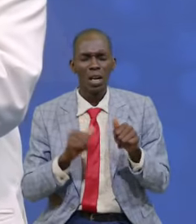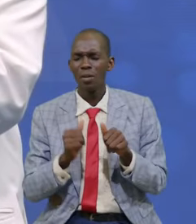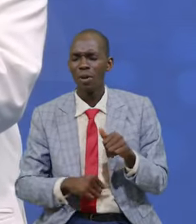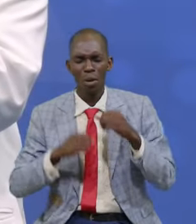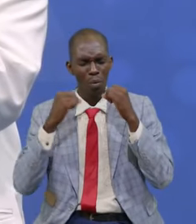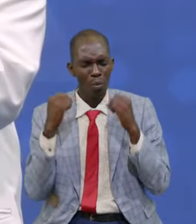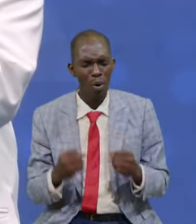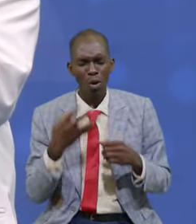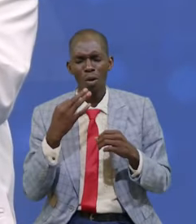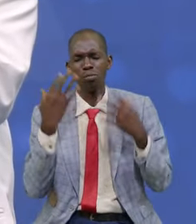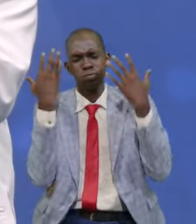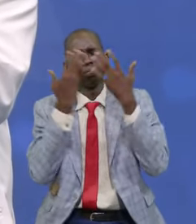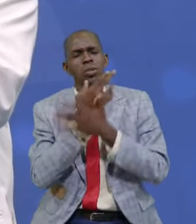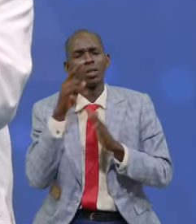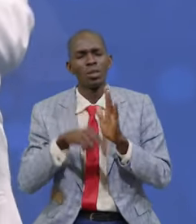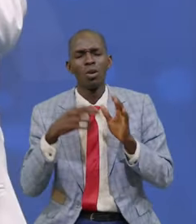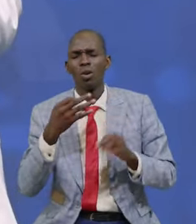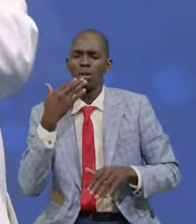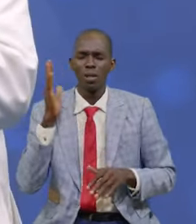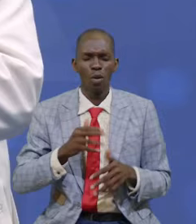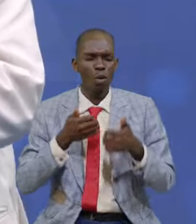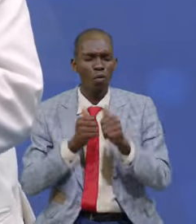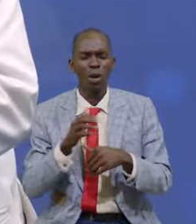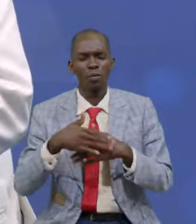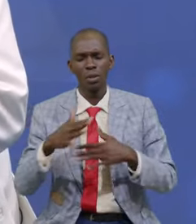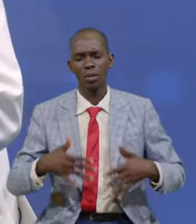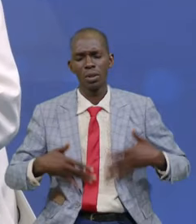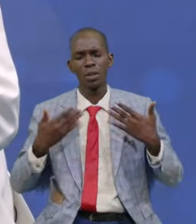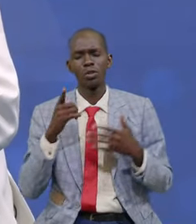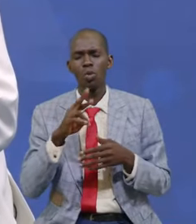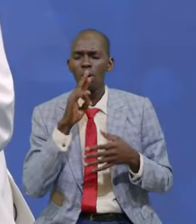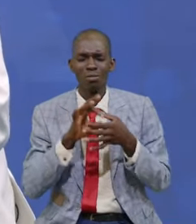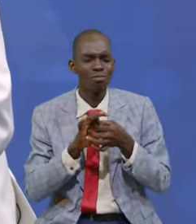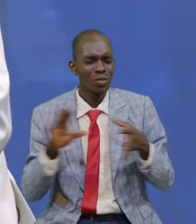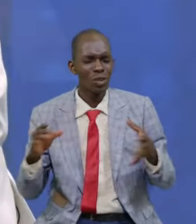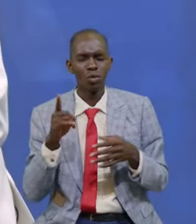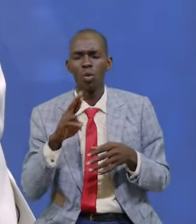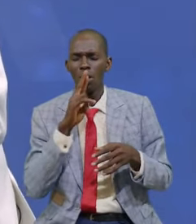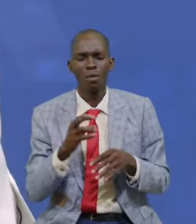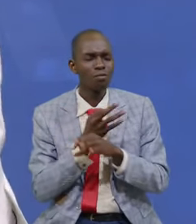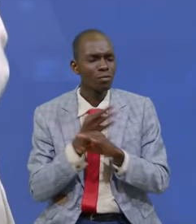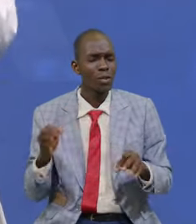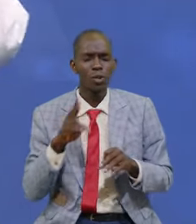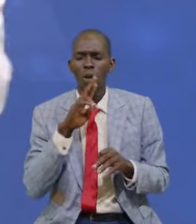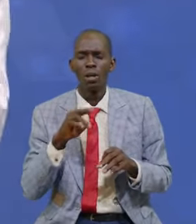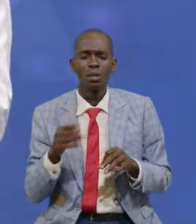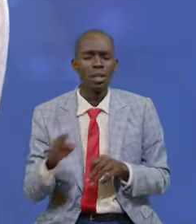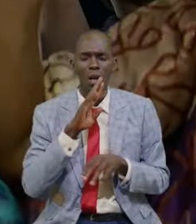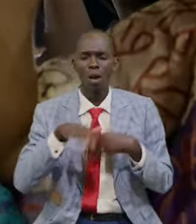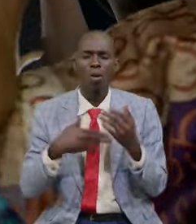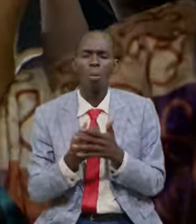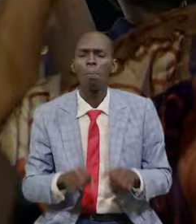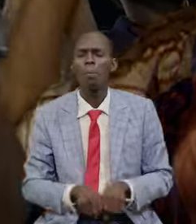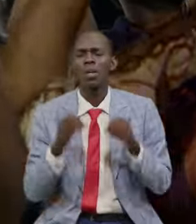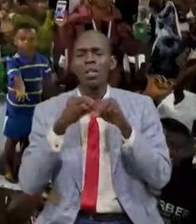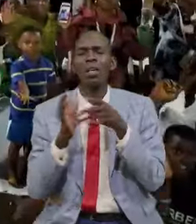of darkness of evil following your life, you are released, you are loose, they are broken in